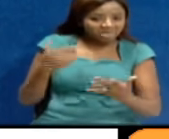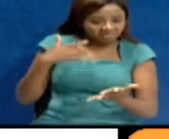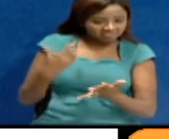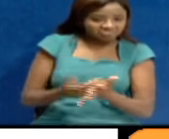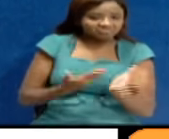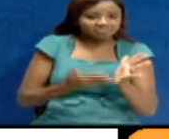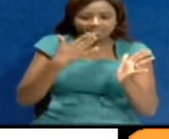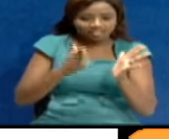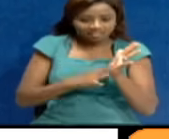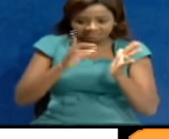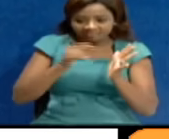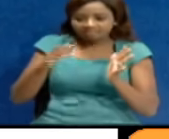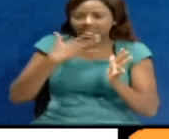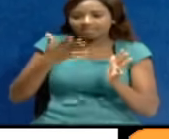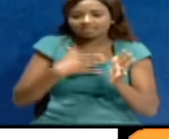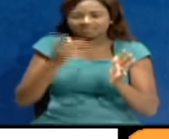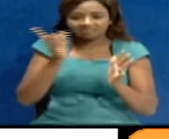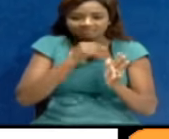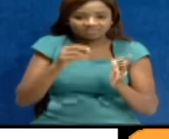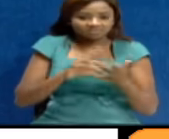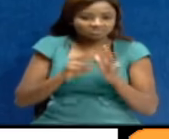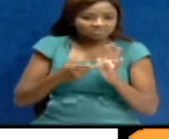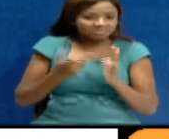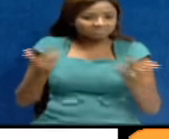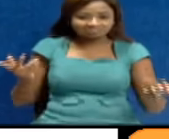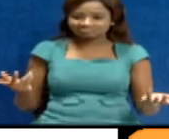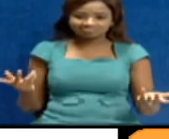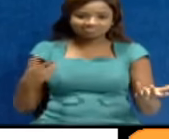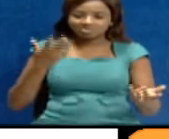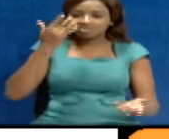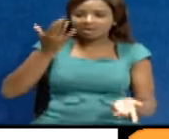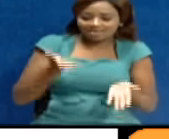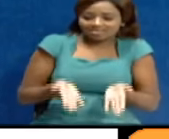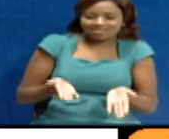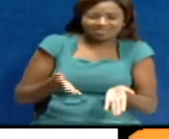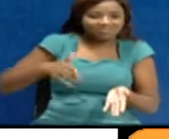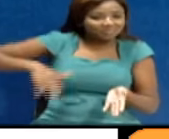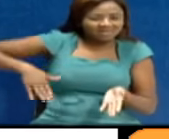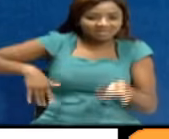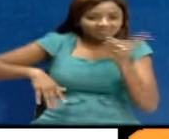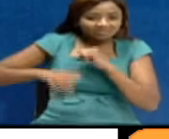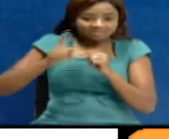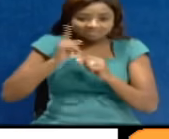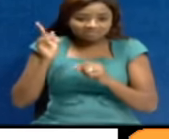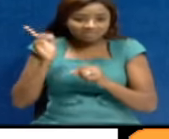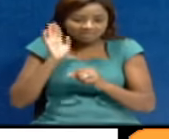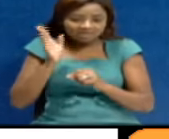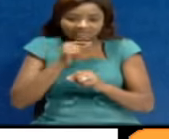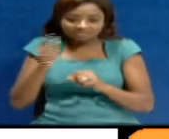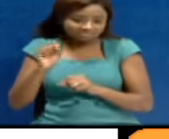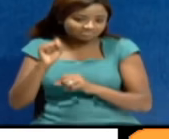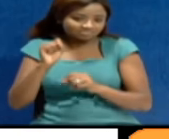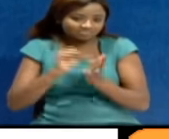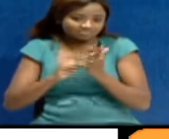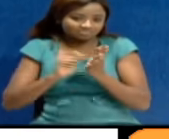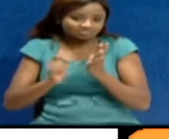responded. You know, there are those who say that this is much fuss over nothing. And you did hear what the Secretary General of the Jubilee Party, Raphael Tuju, felt on the